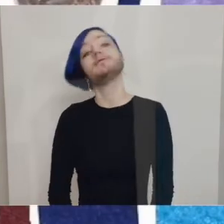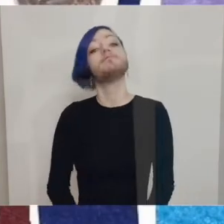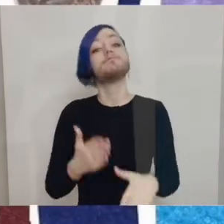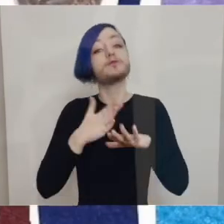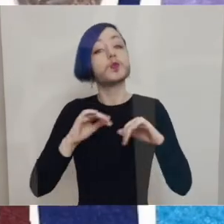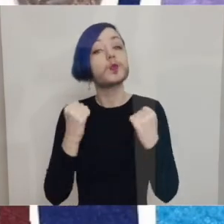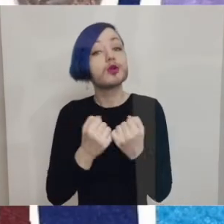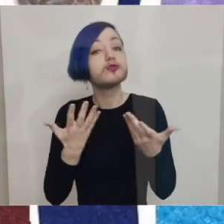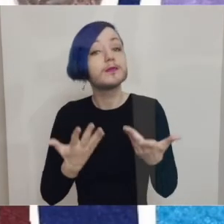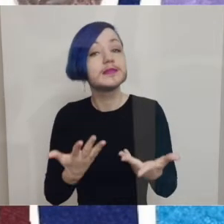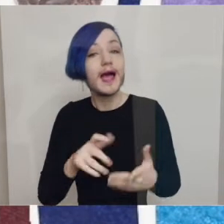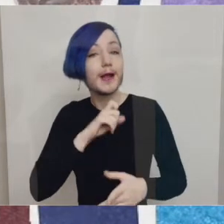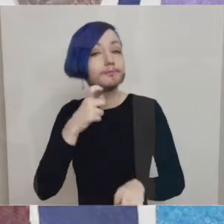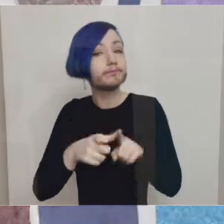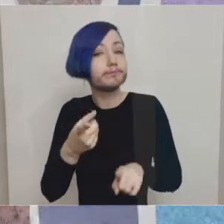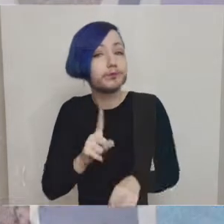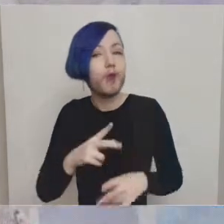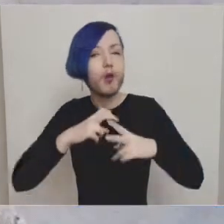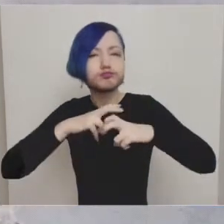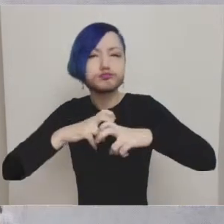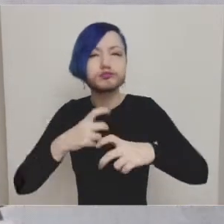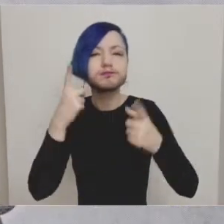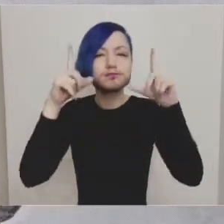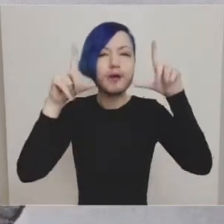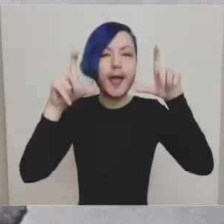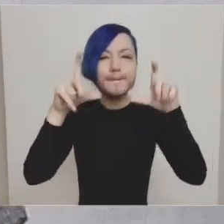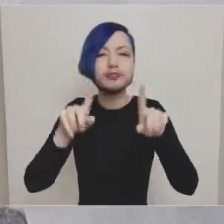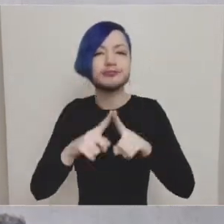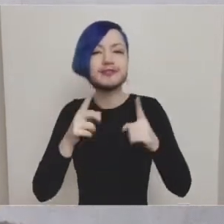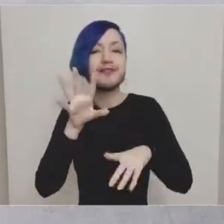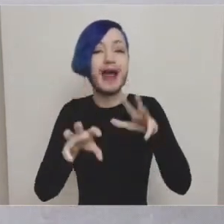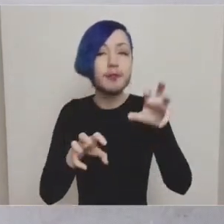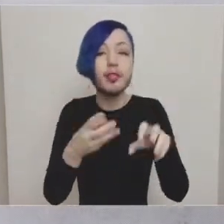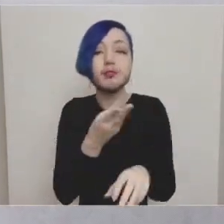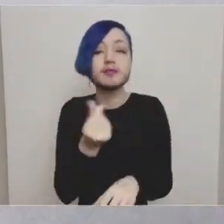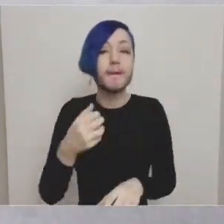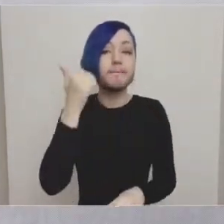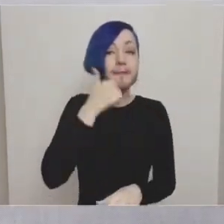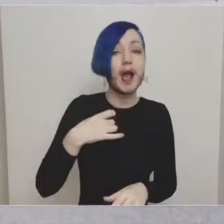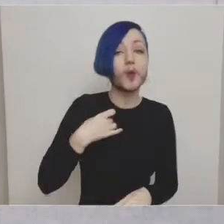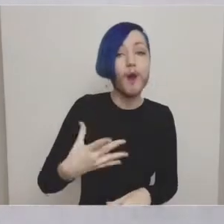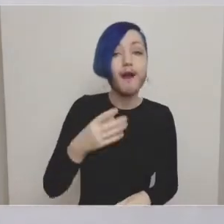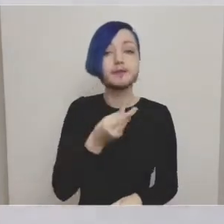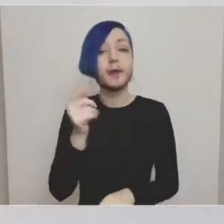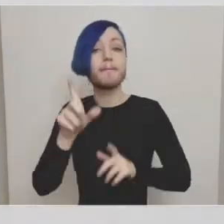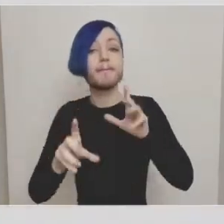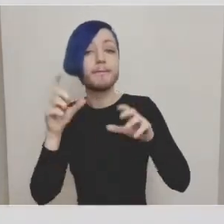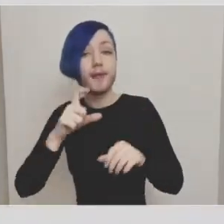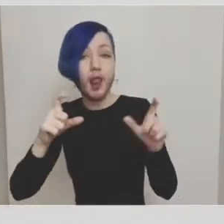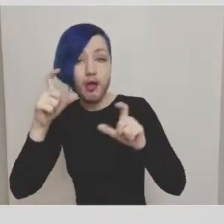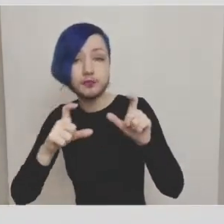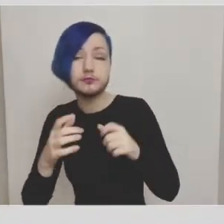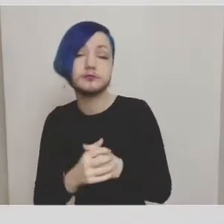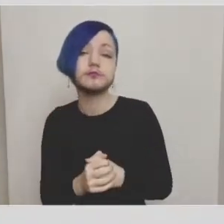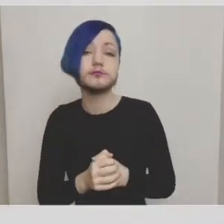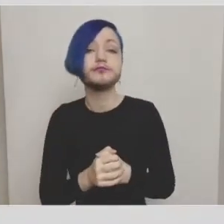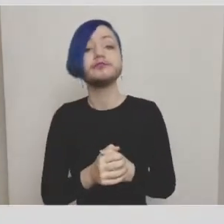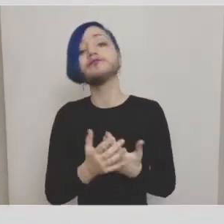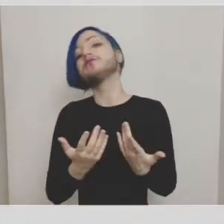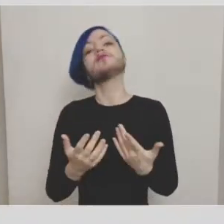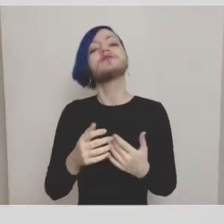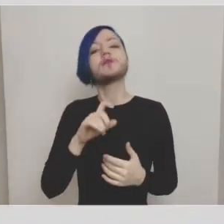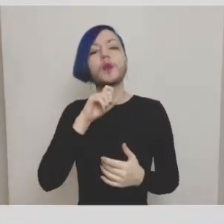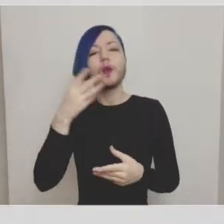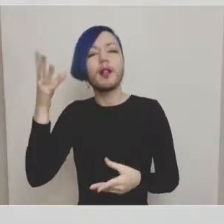In today's workshop, we will be exploring images of animals, some in black and white, some in colour. Working